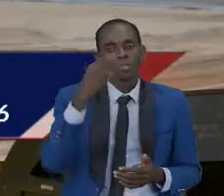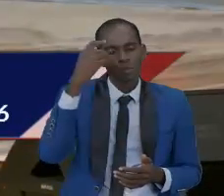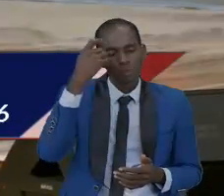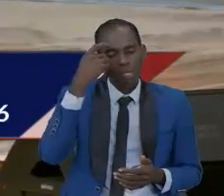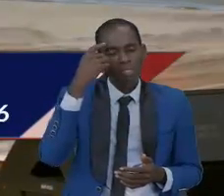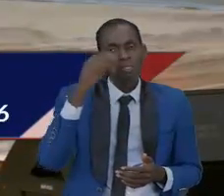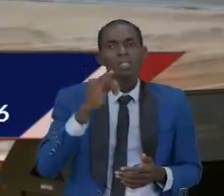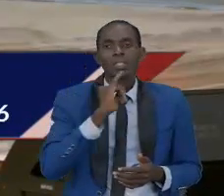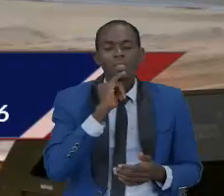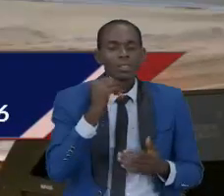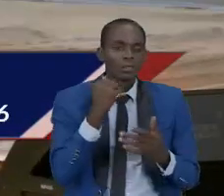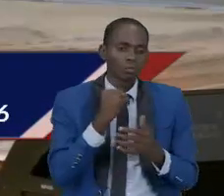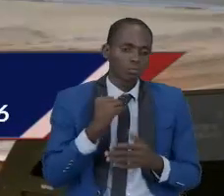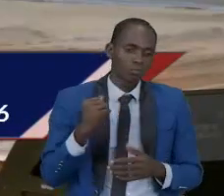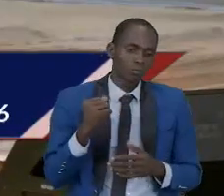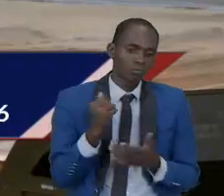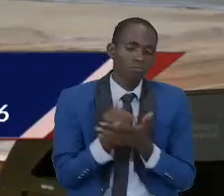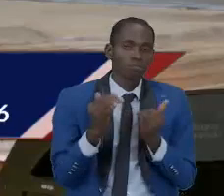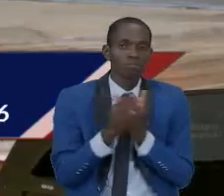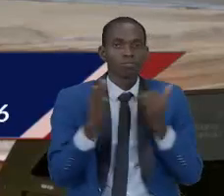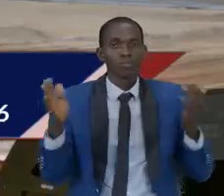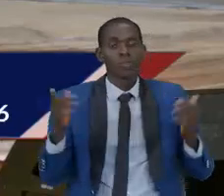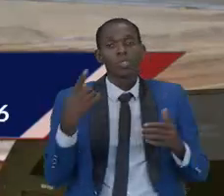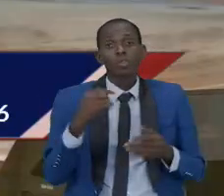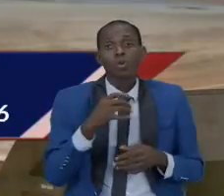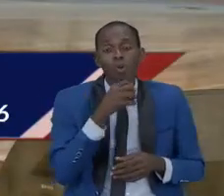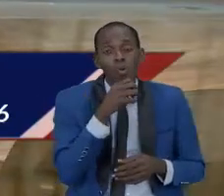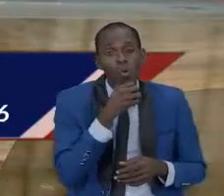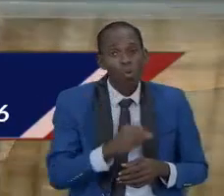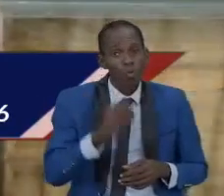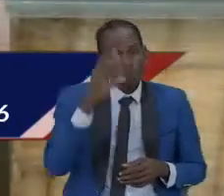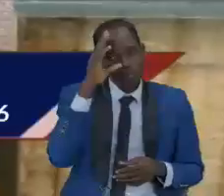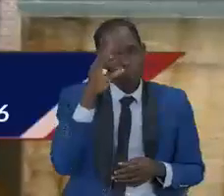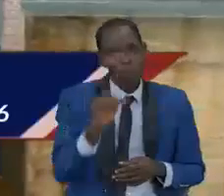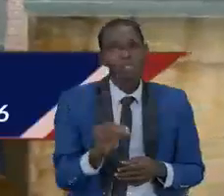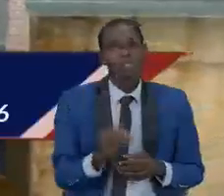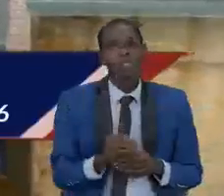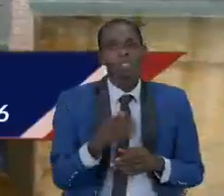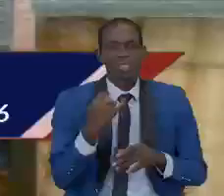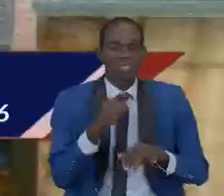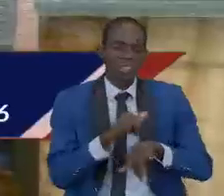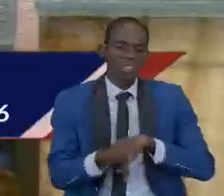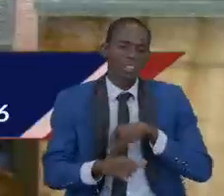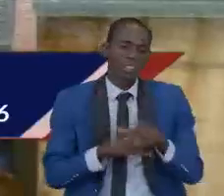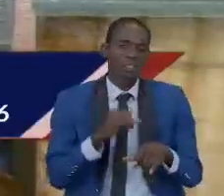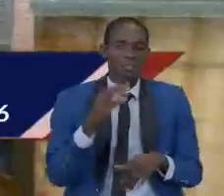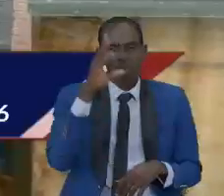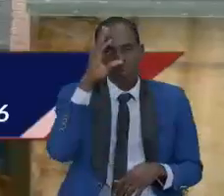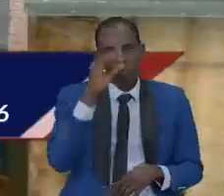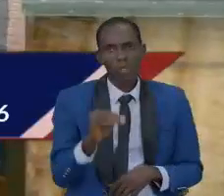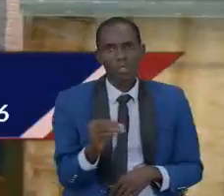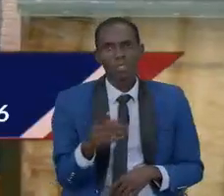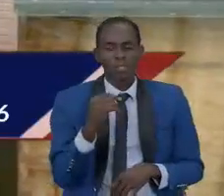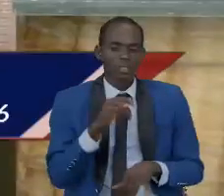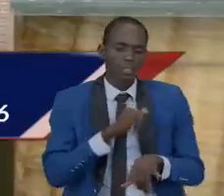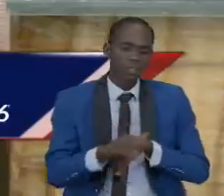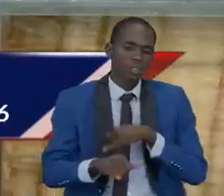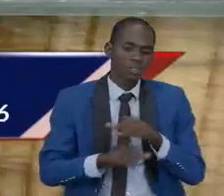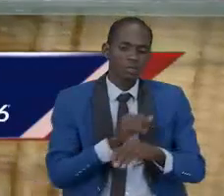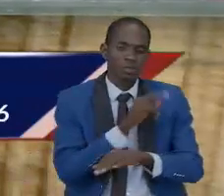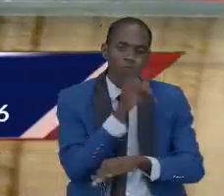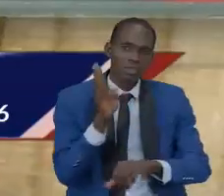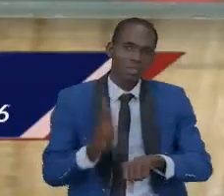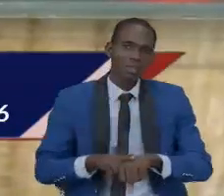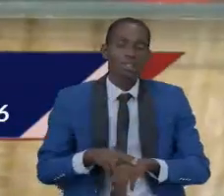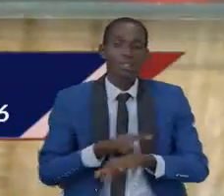crucified the old man the preached man deceptive man deceptive nature in